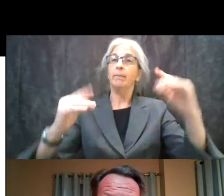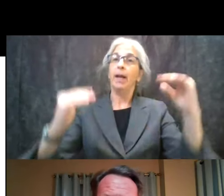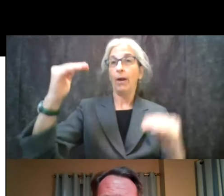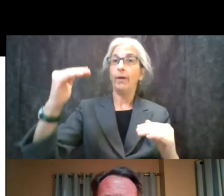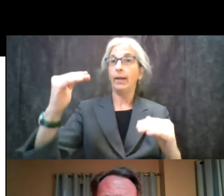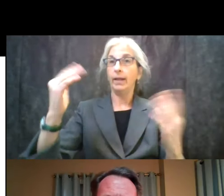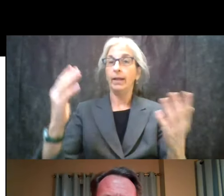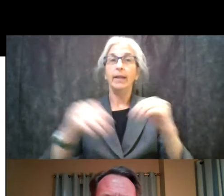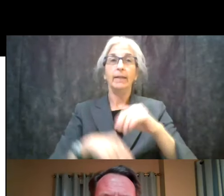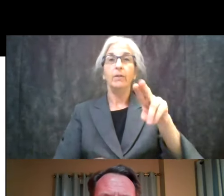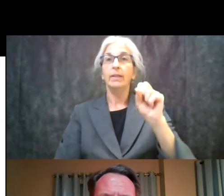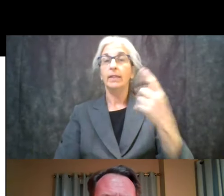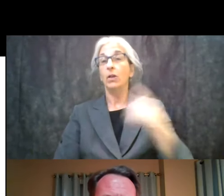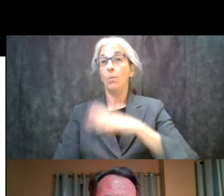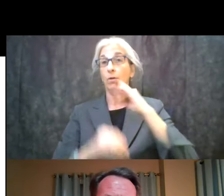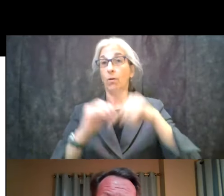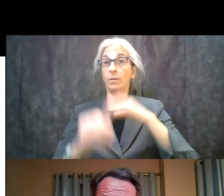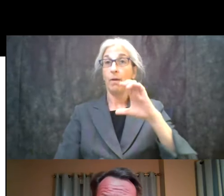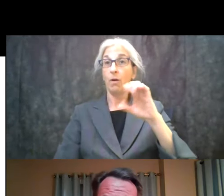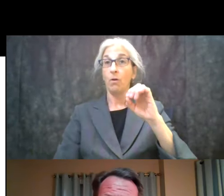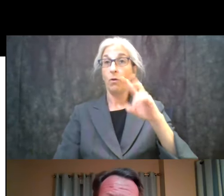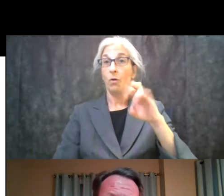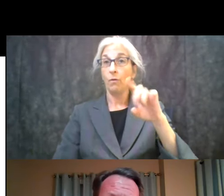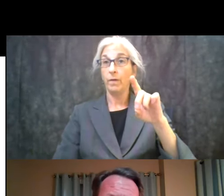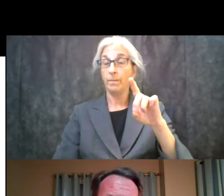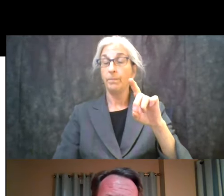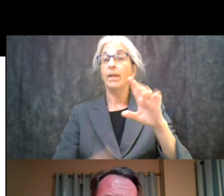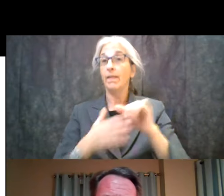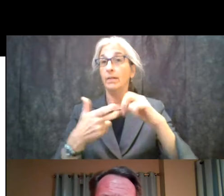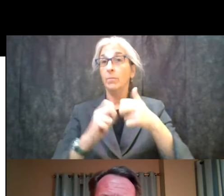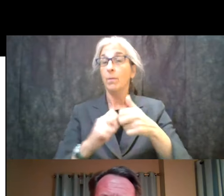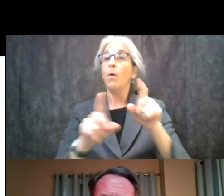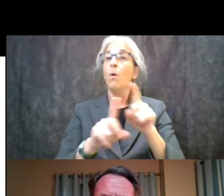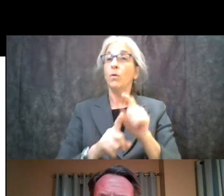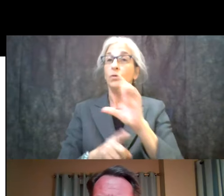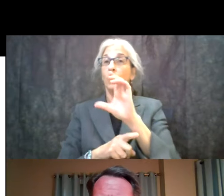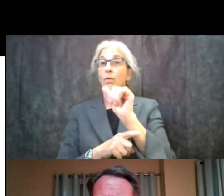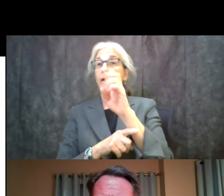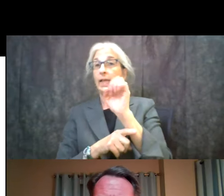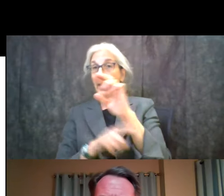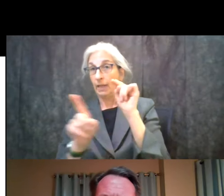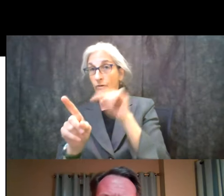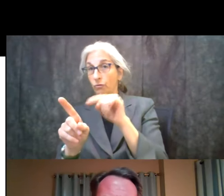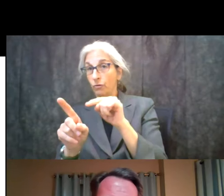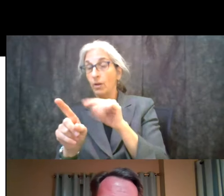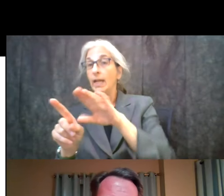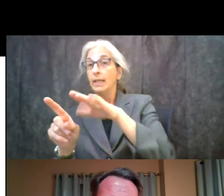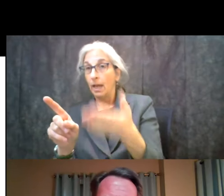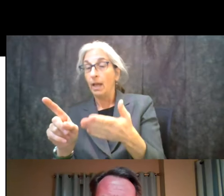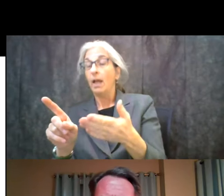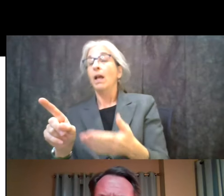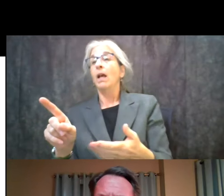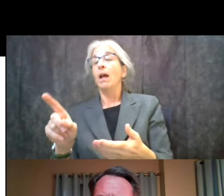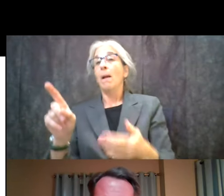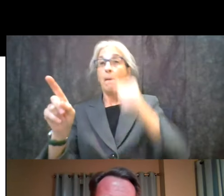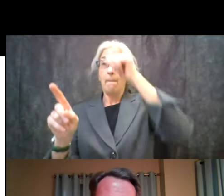the COVID outcome disparity as a problem. There's a big disparity in terms of cancer mortality between Black men and white men